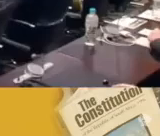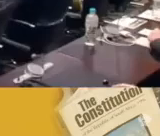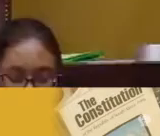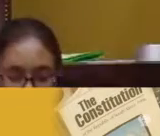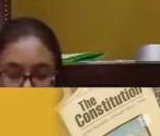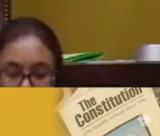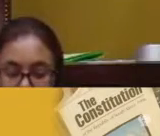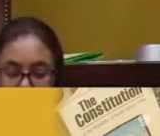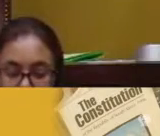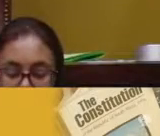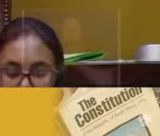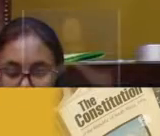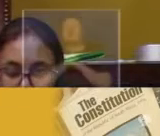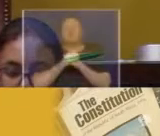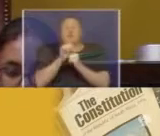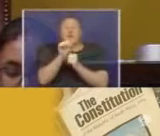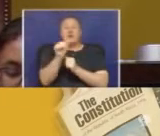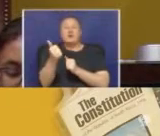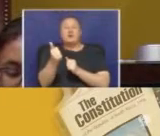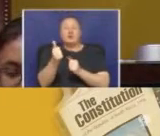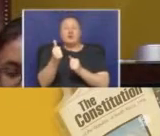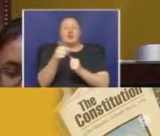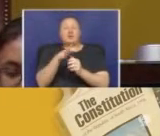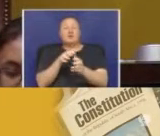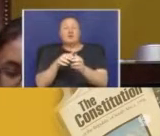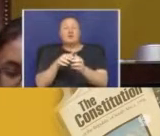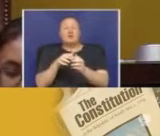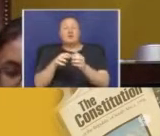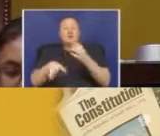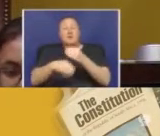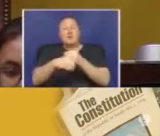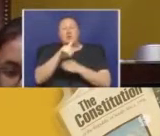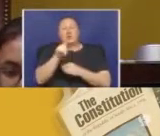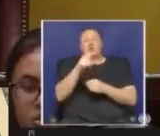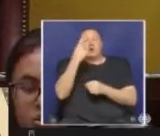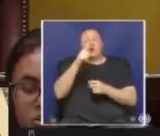The next follow-up question will be from the Honorable Thring.